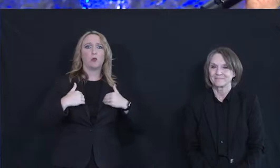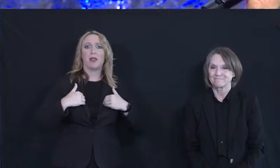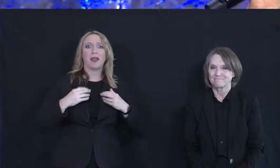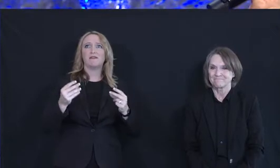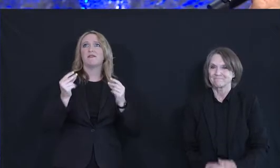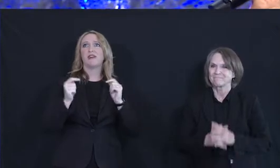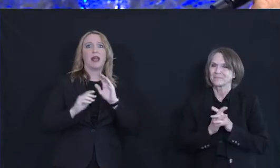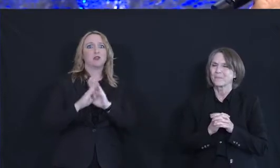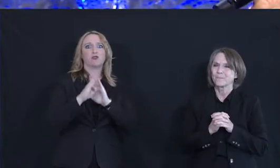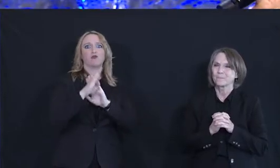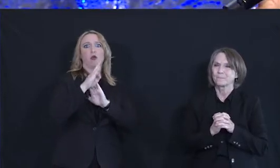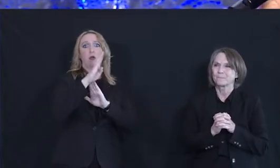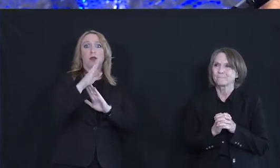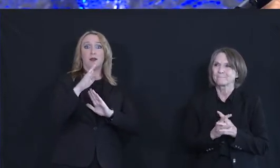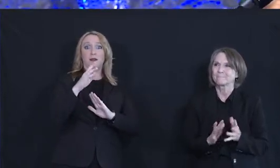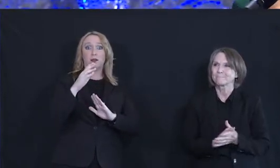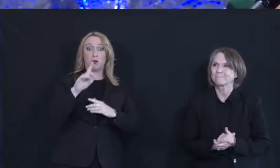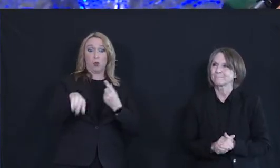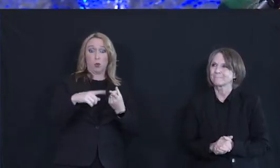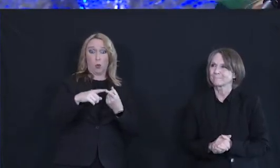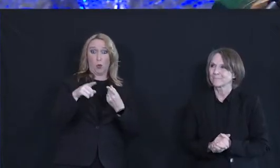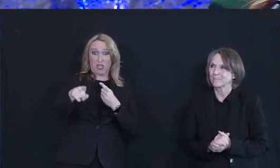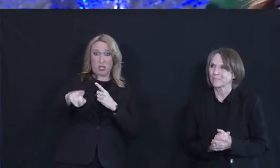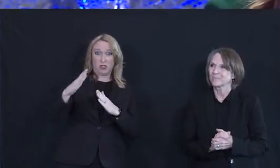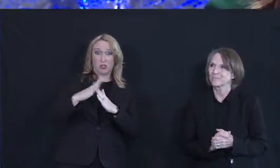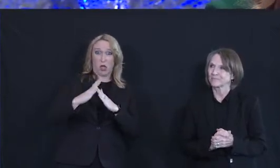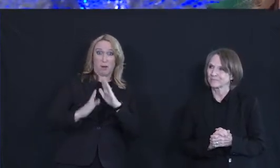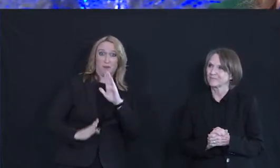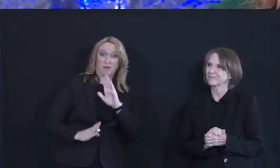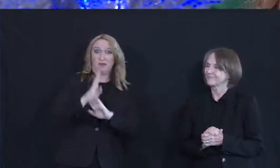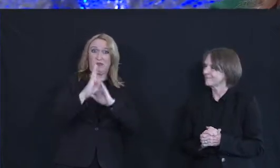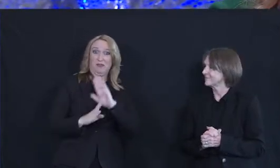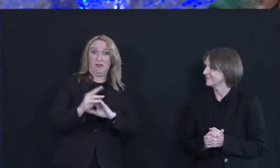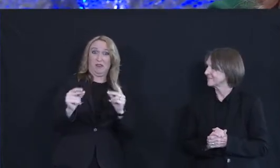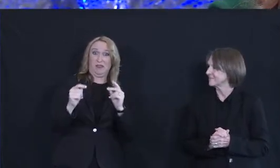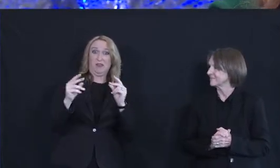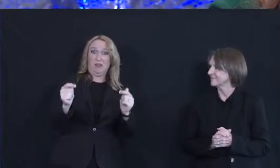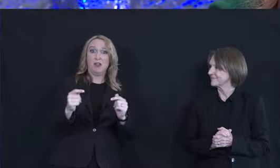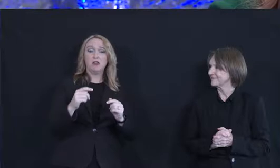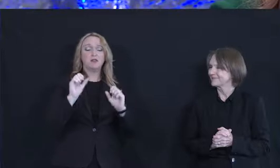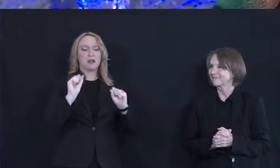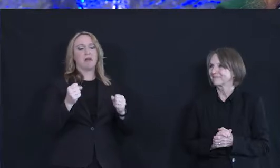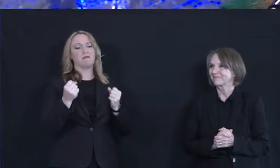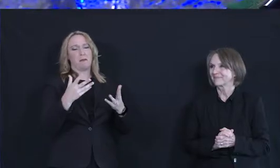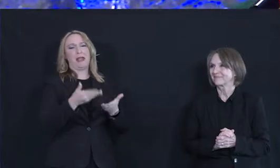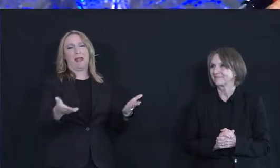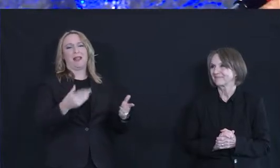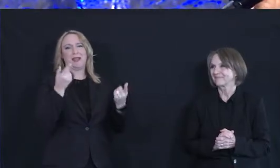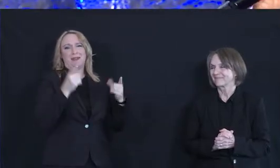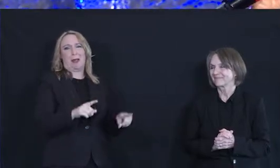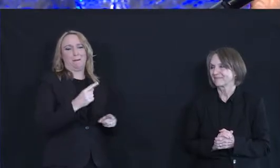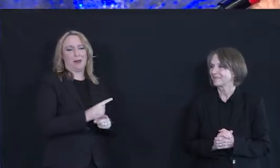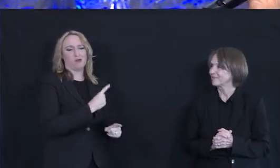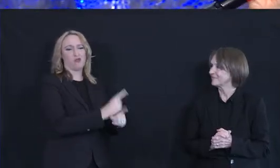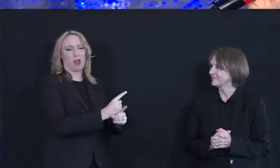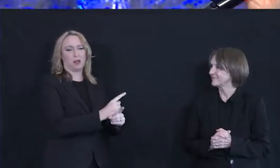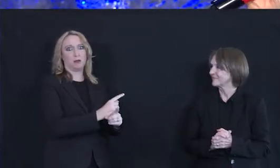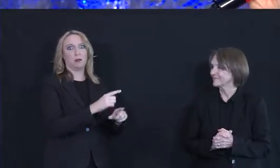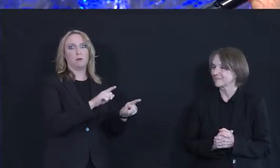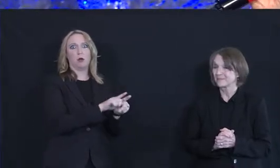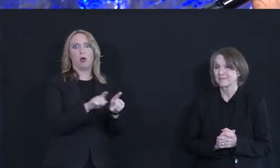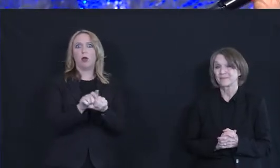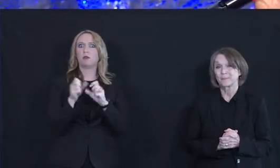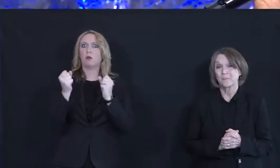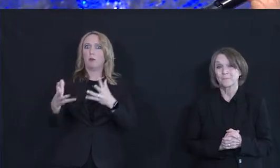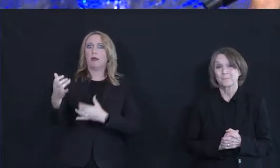when you're the fastest growing city in the country there's a lot of things that can go right but there's certainly a lot of things that can go wrong at the same time I think for Fort Worth